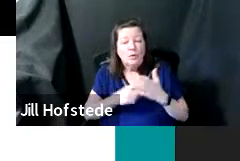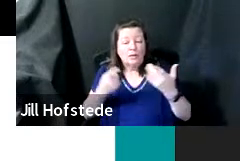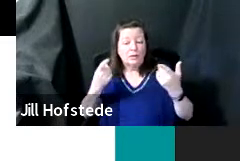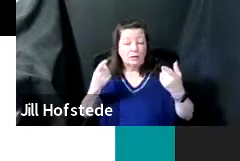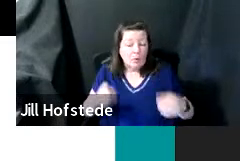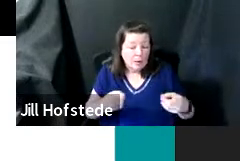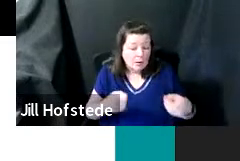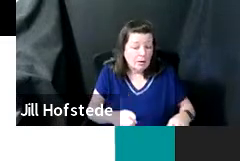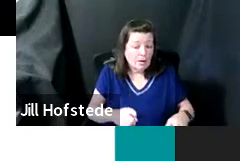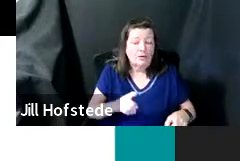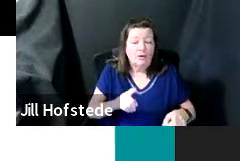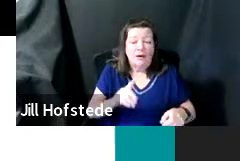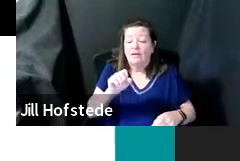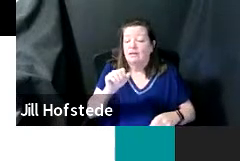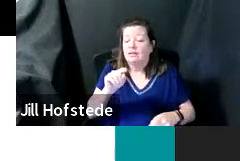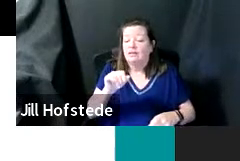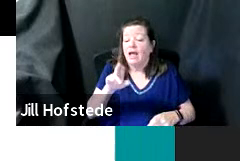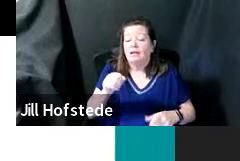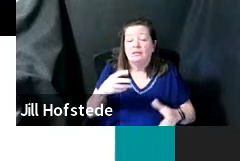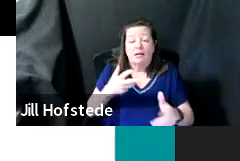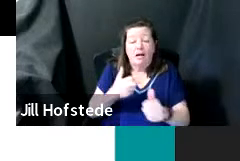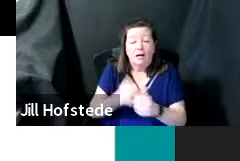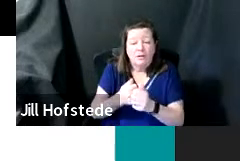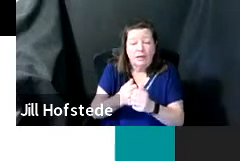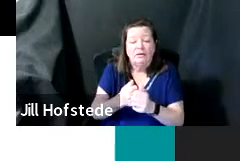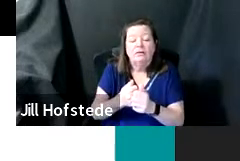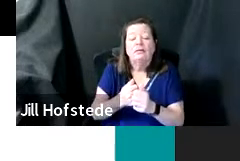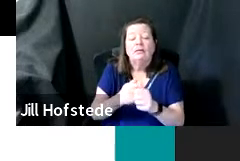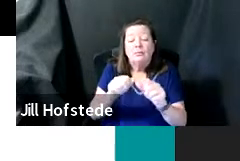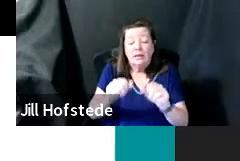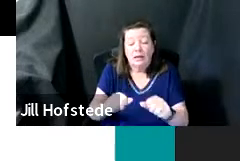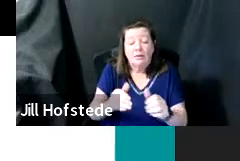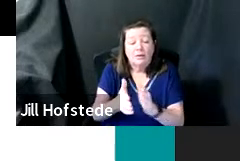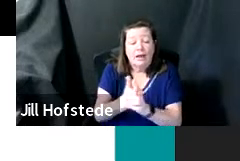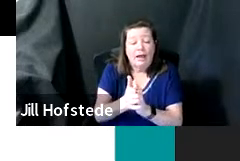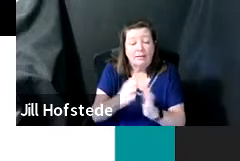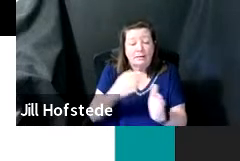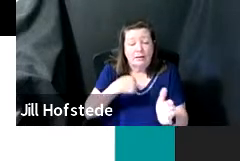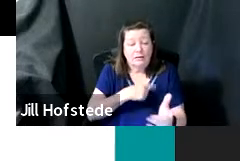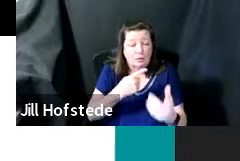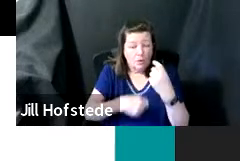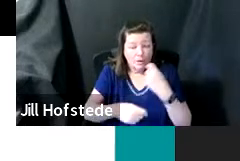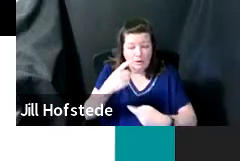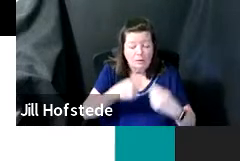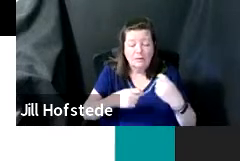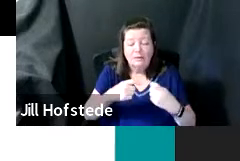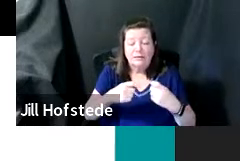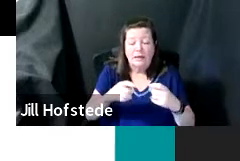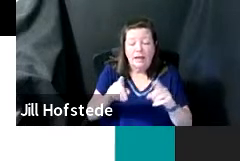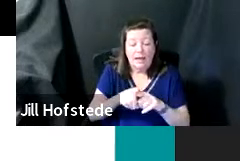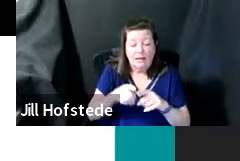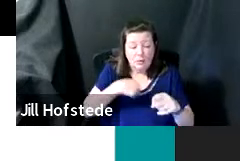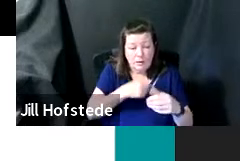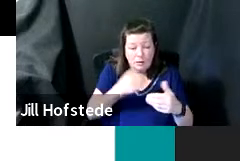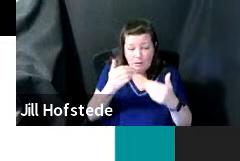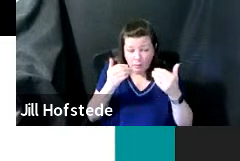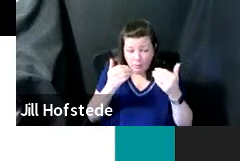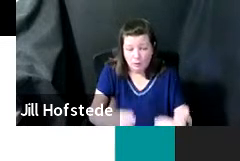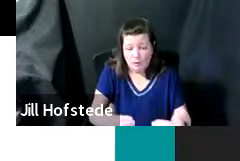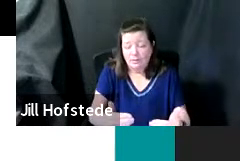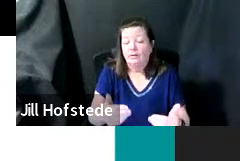get a status update and to be able to ask us questions as we're progressing through